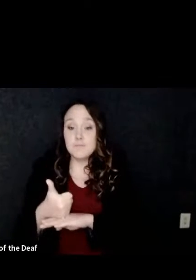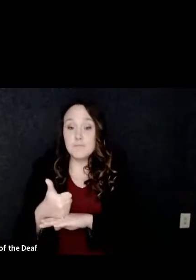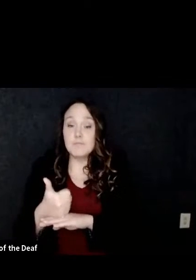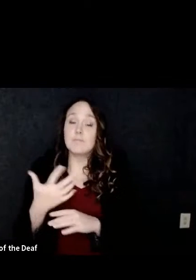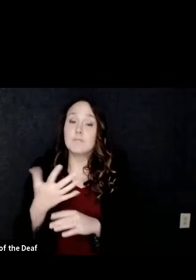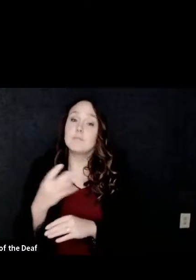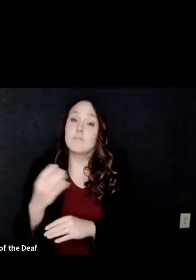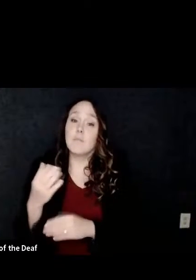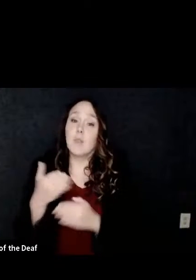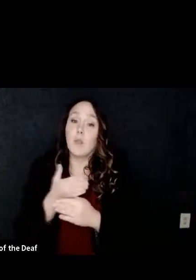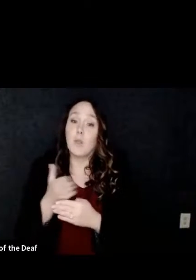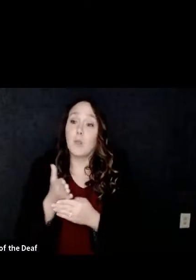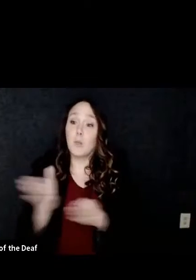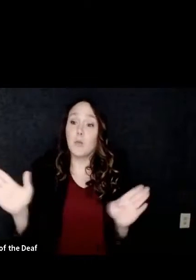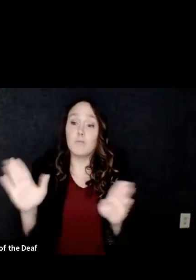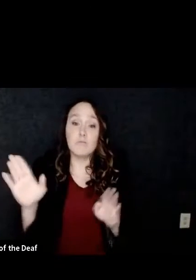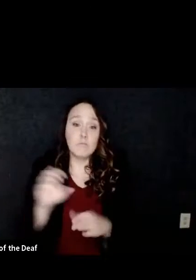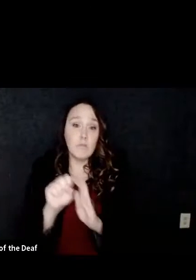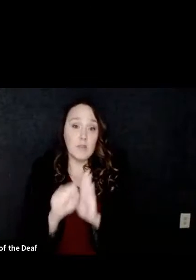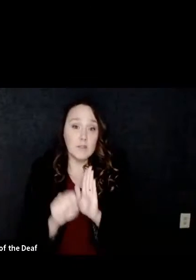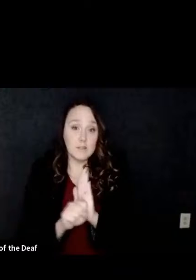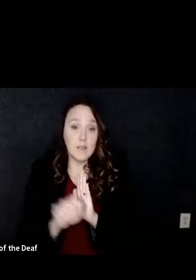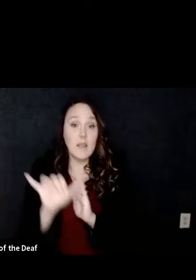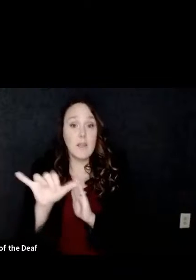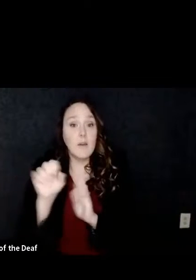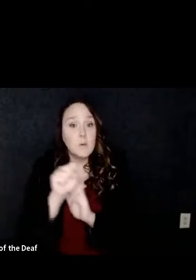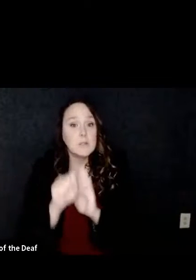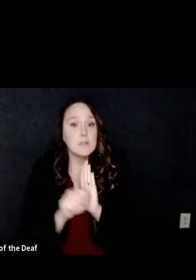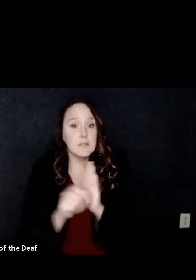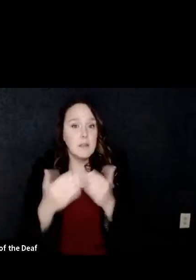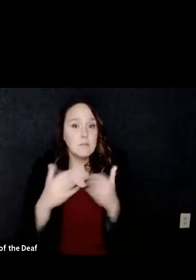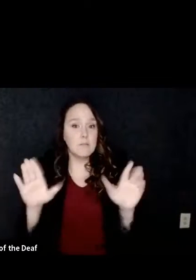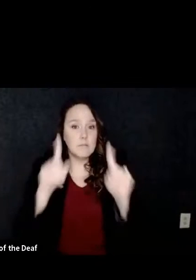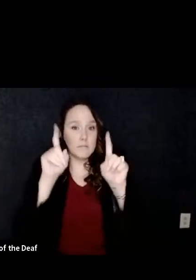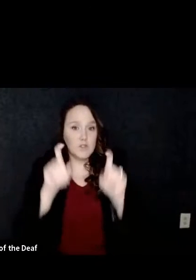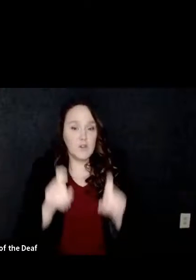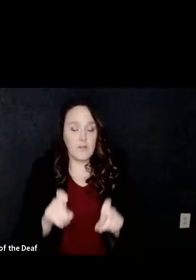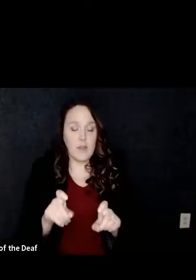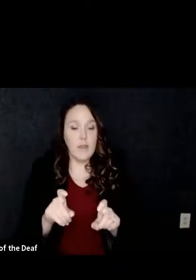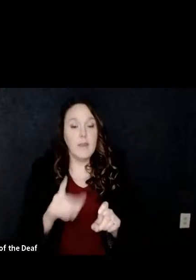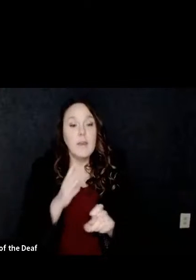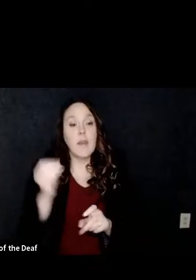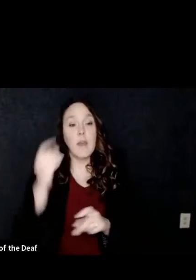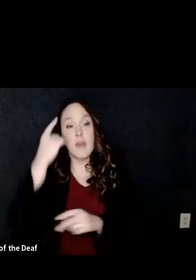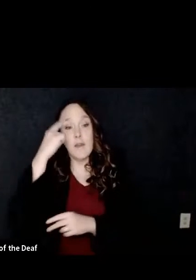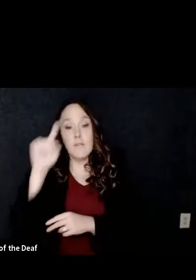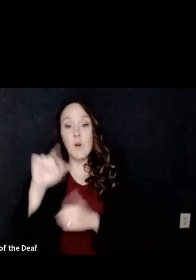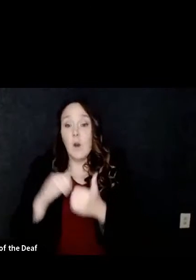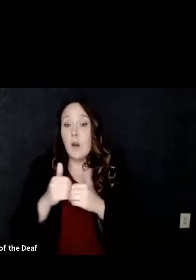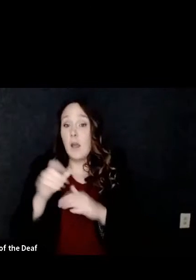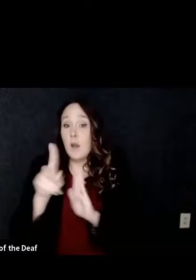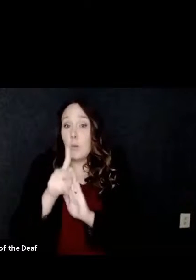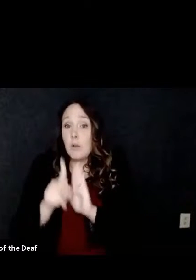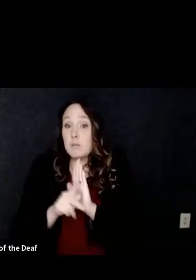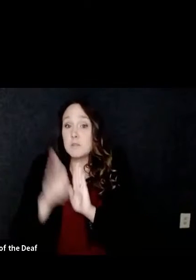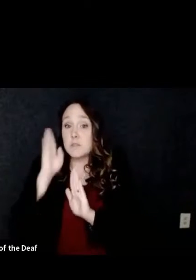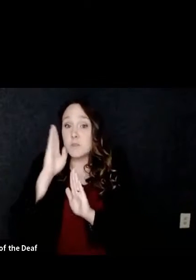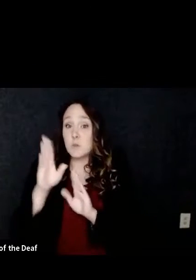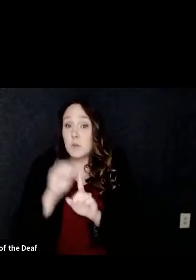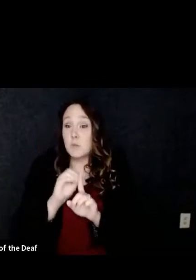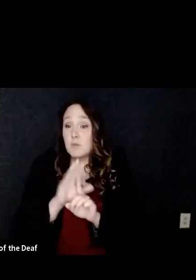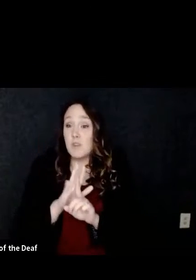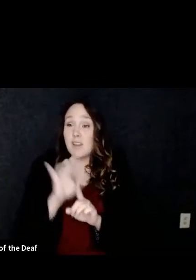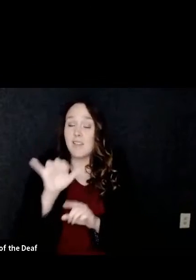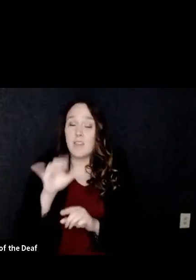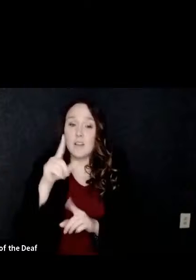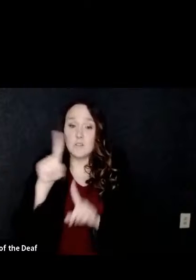implemented throughout the state. Again, that was a statewide survey. And for how policy will be affected by that,